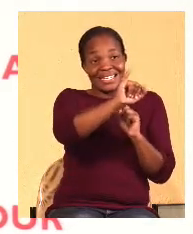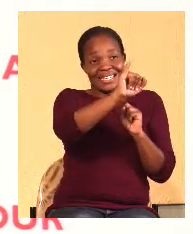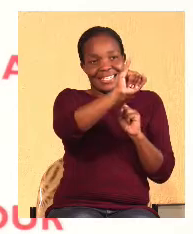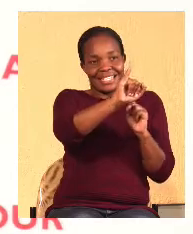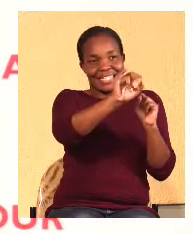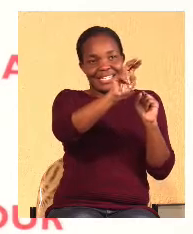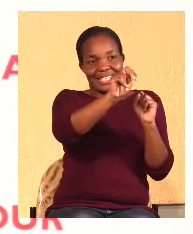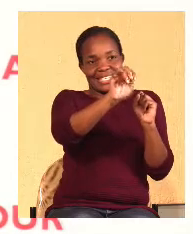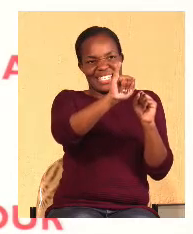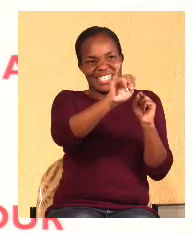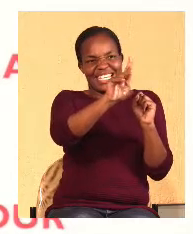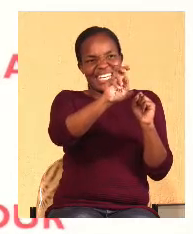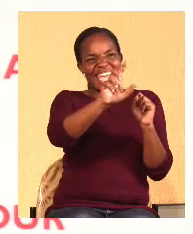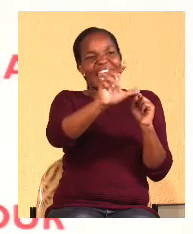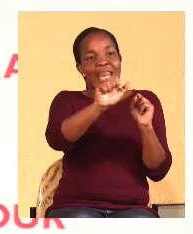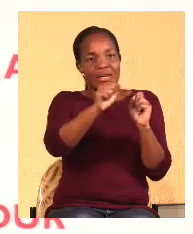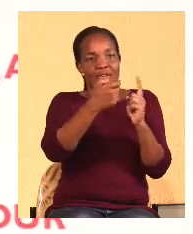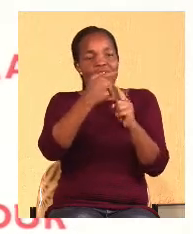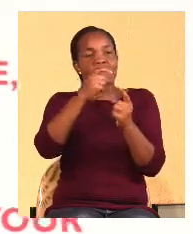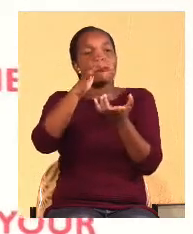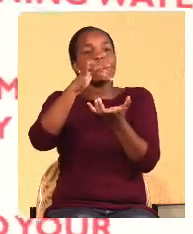from the call center to give us an update.